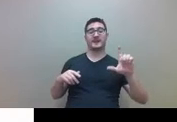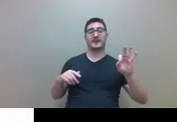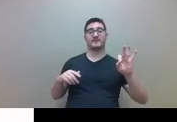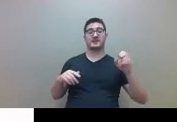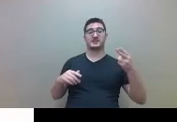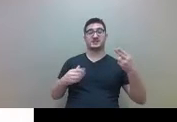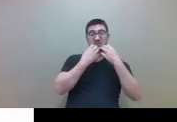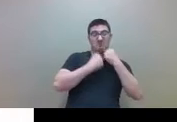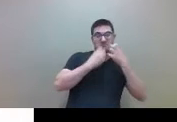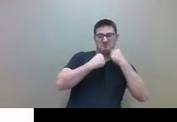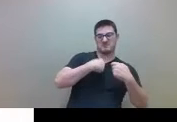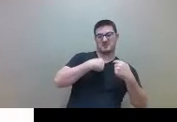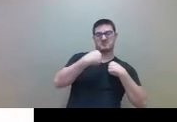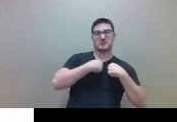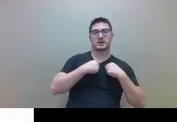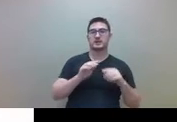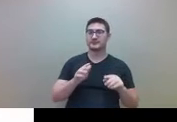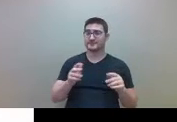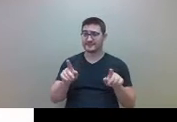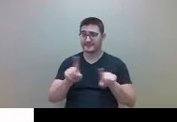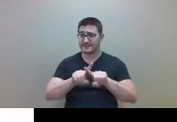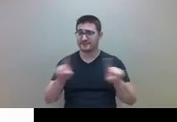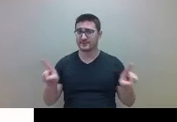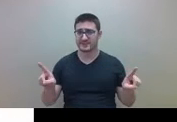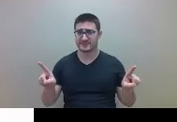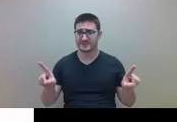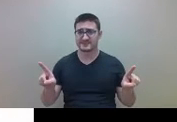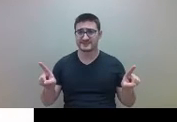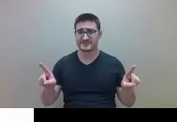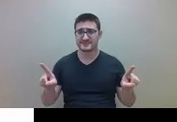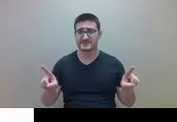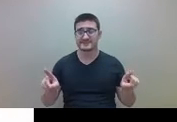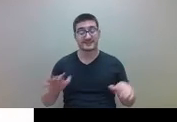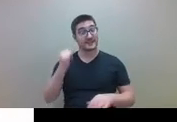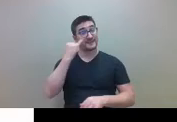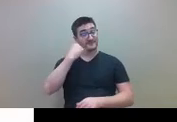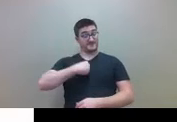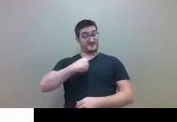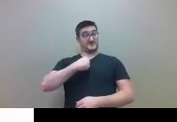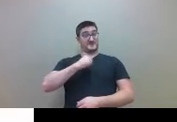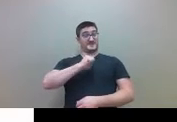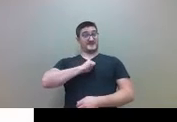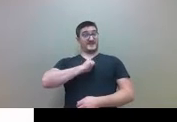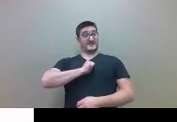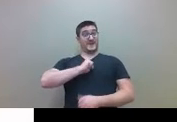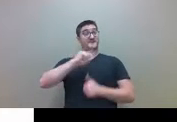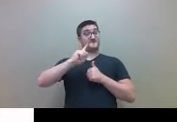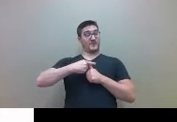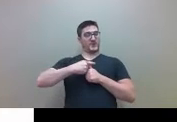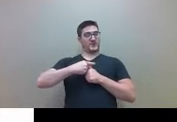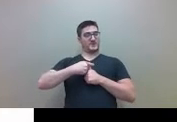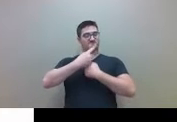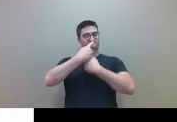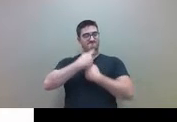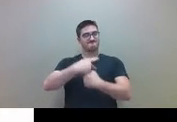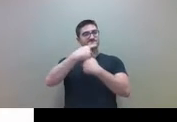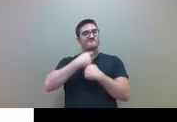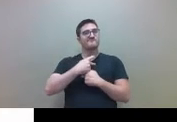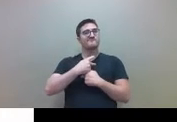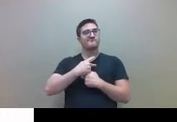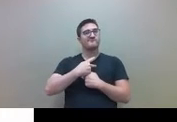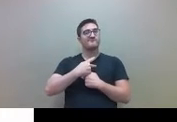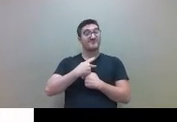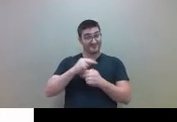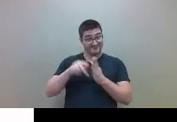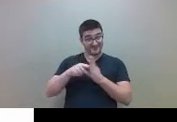care of ourselves first, me before you. The more you prioritize yourself, the more beneficial and effective you will be